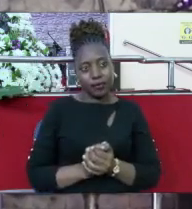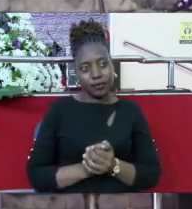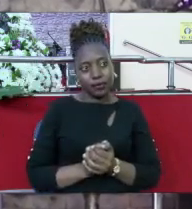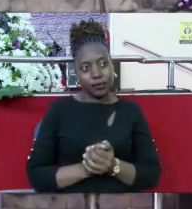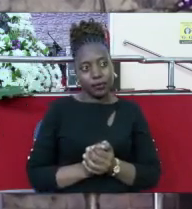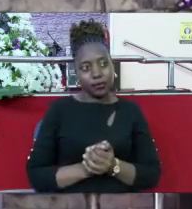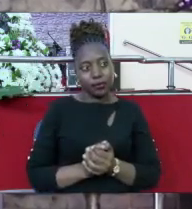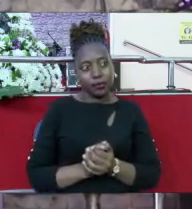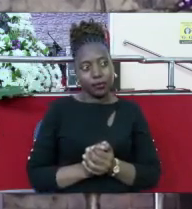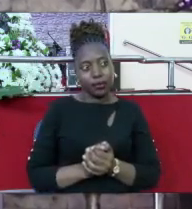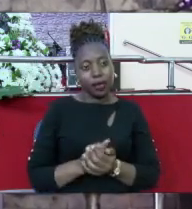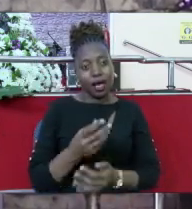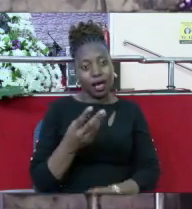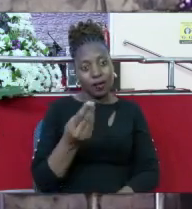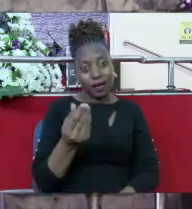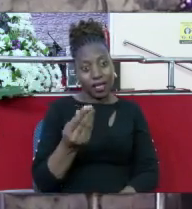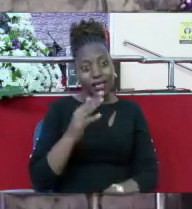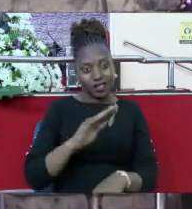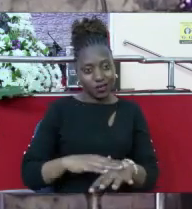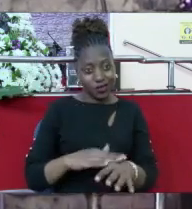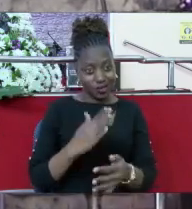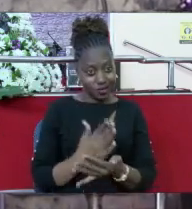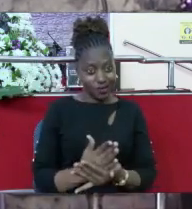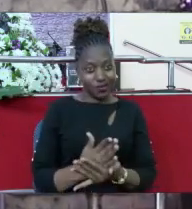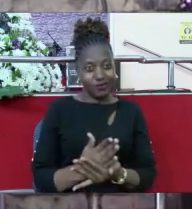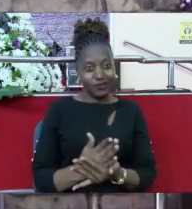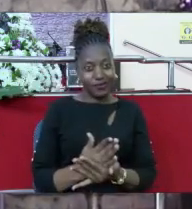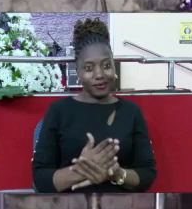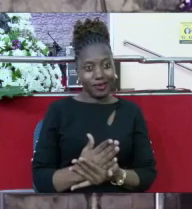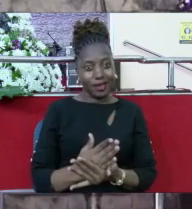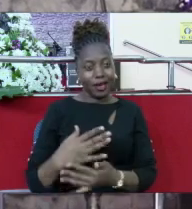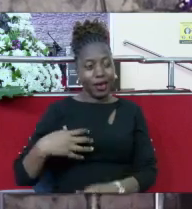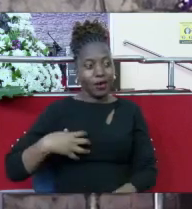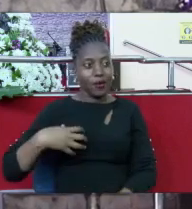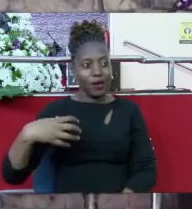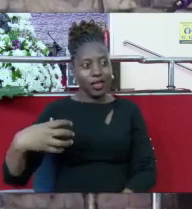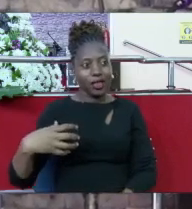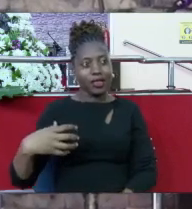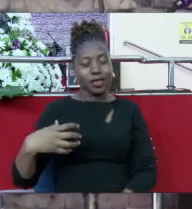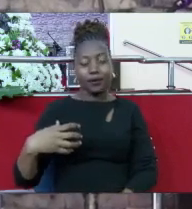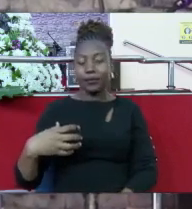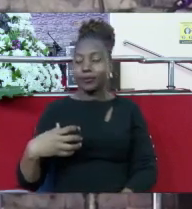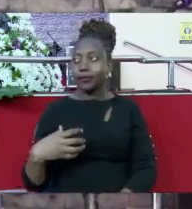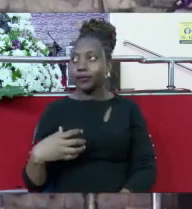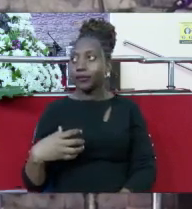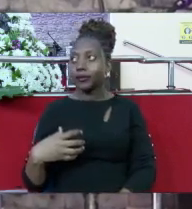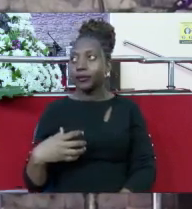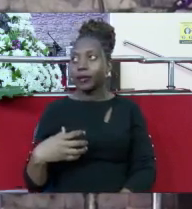know, money is good. Wealth is something that God,